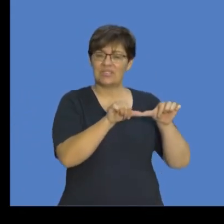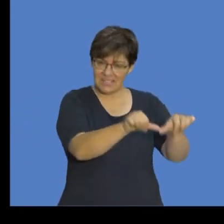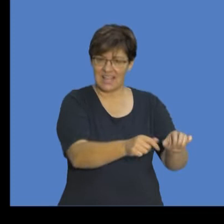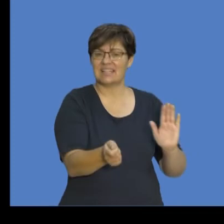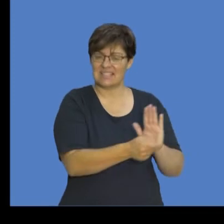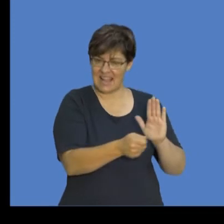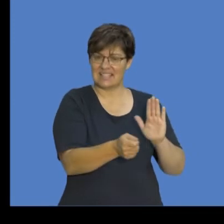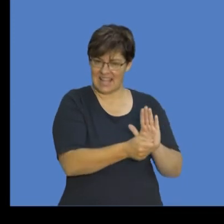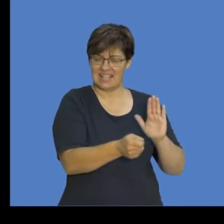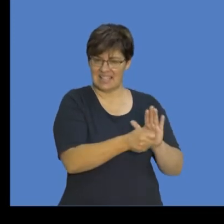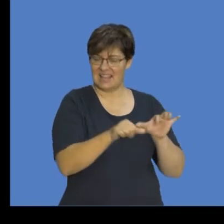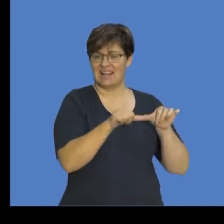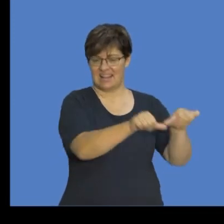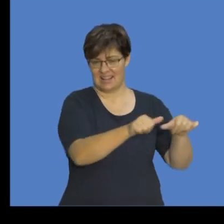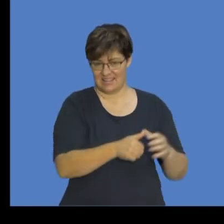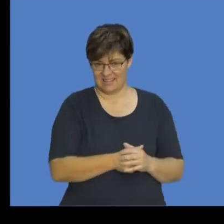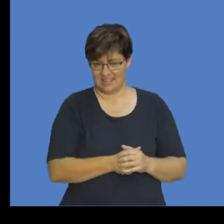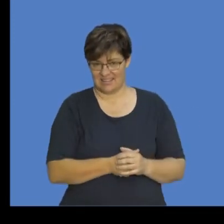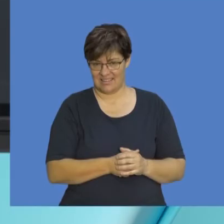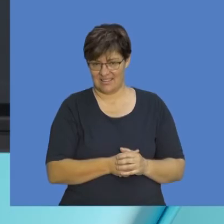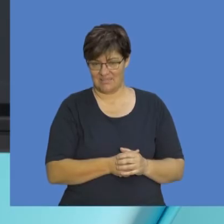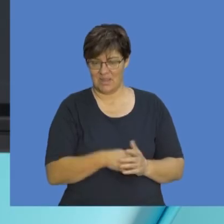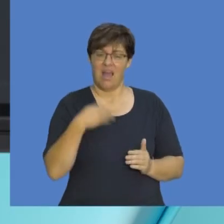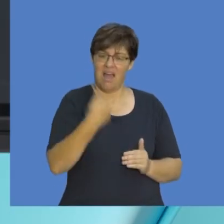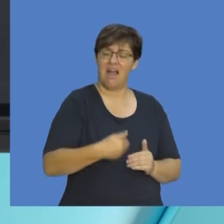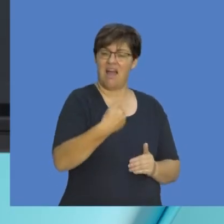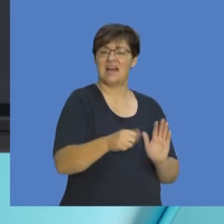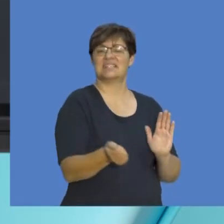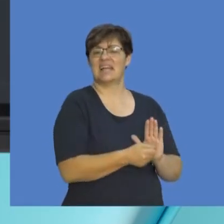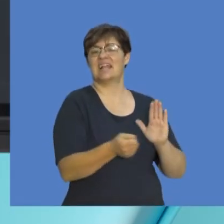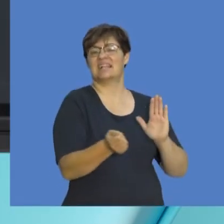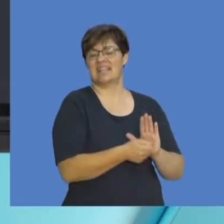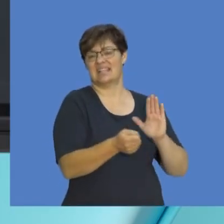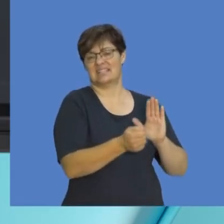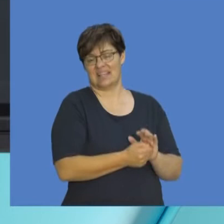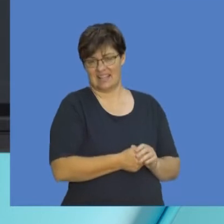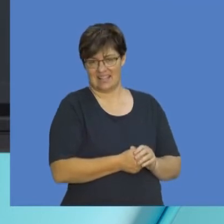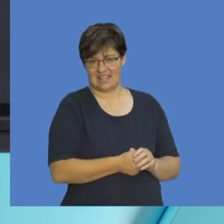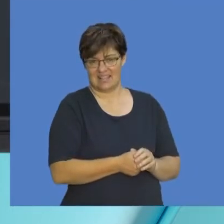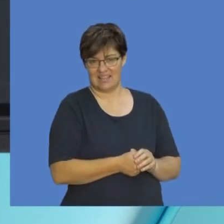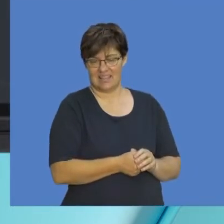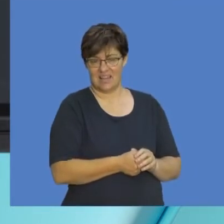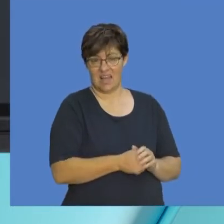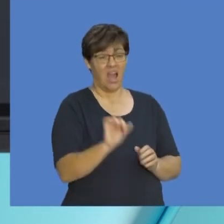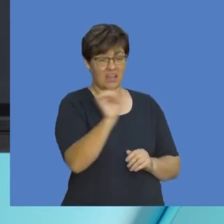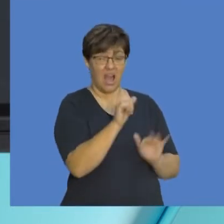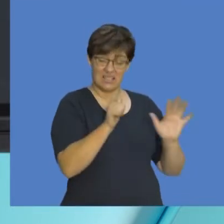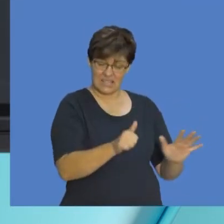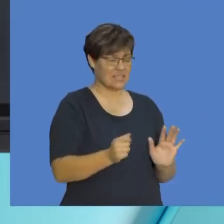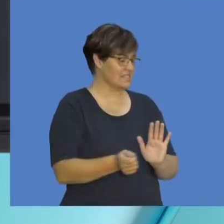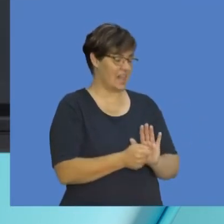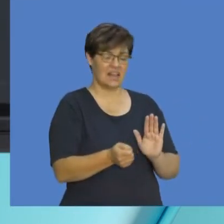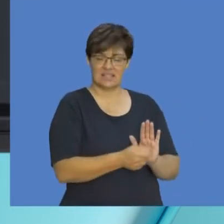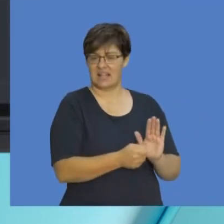that MAT is more consistent. He's more consistent. He will sell those